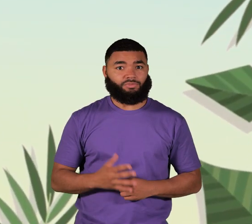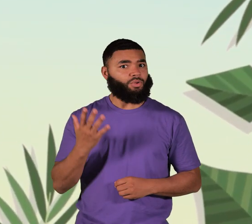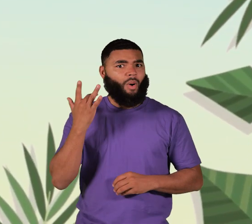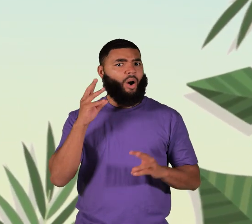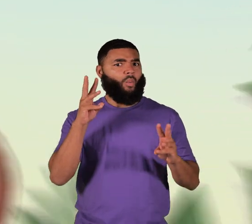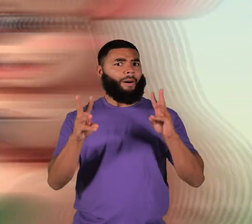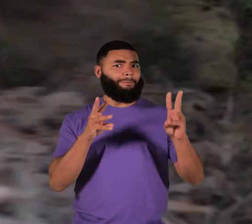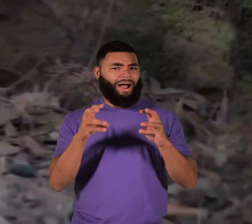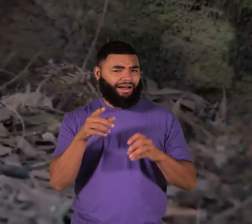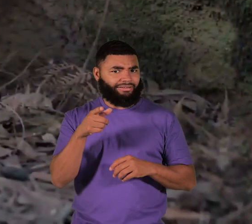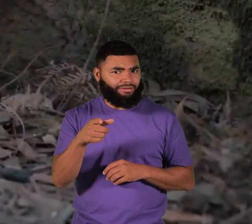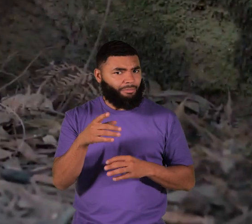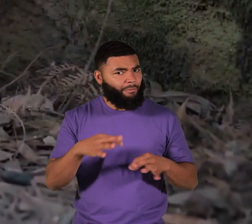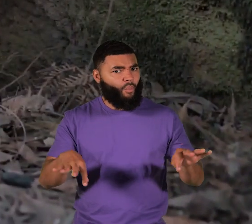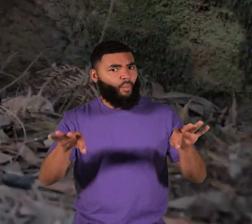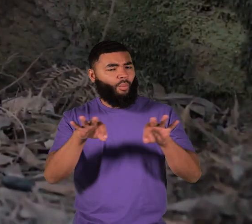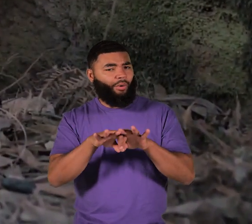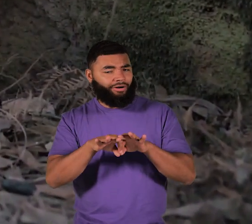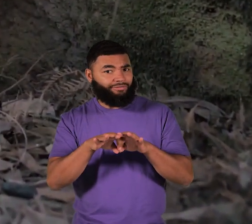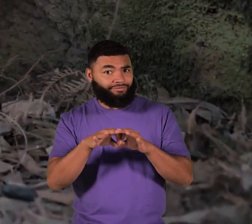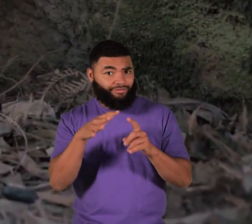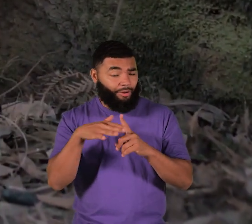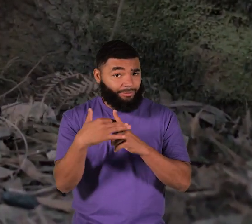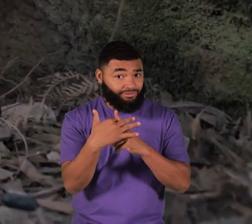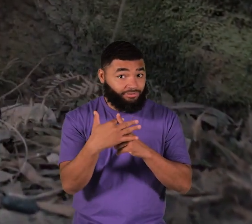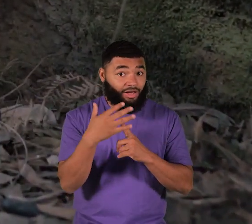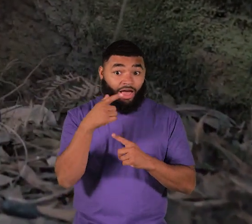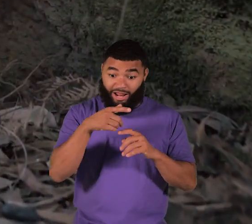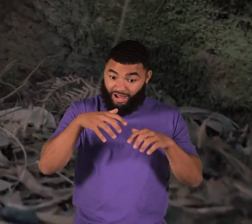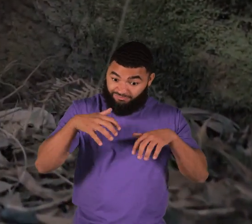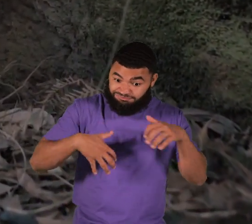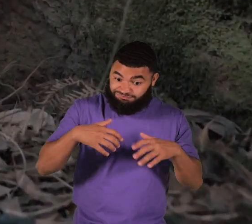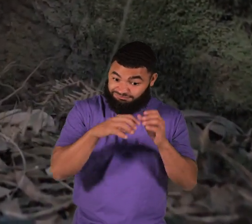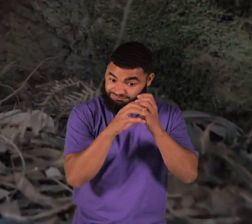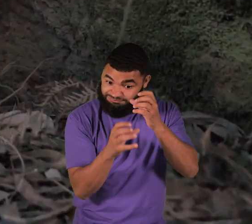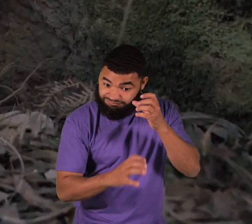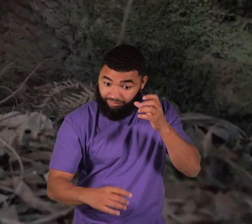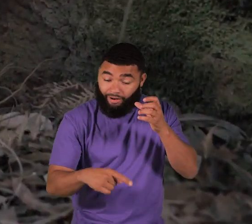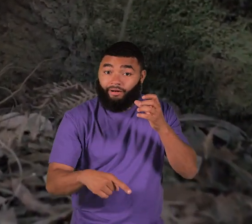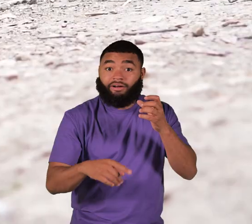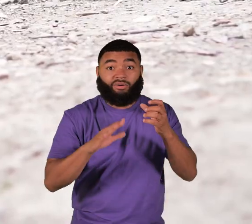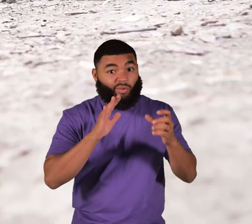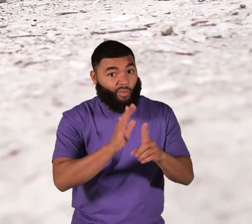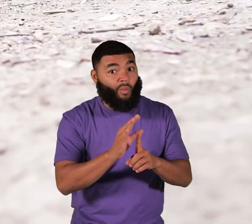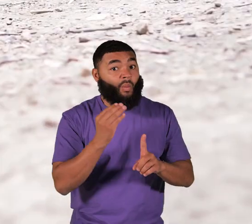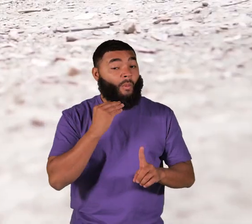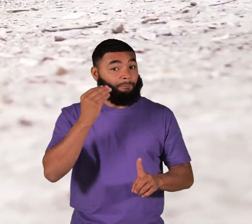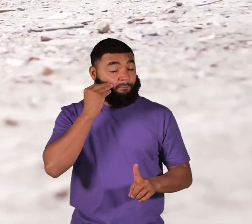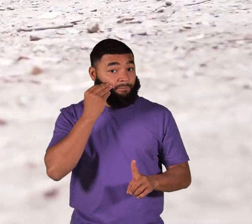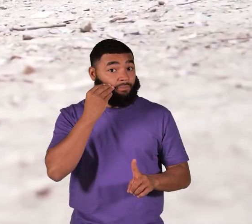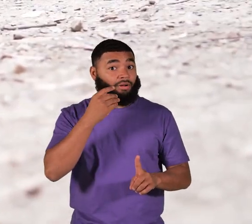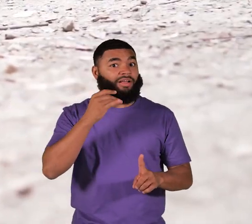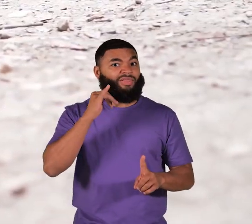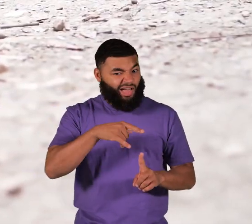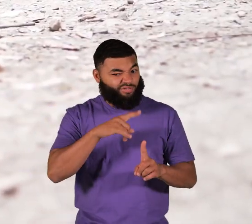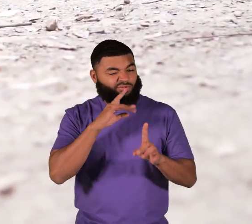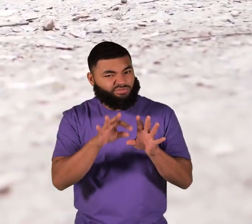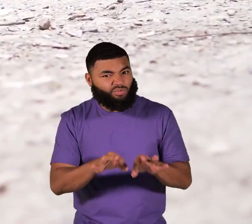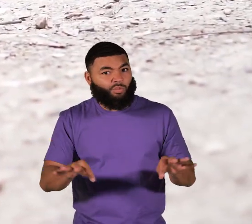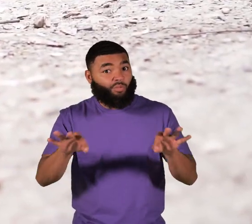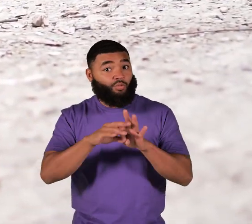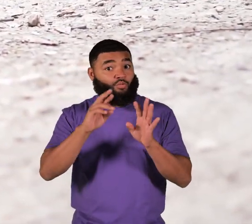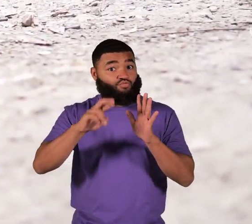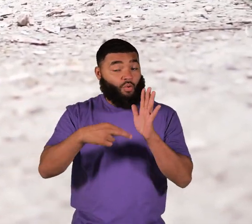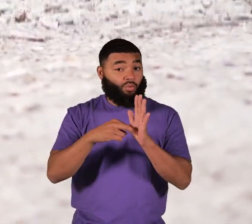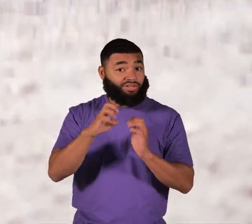environment? By creating burrows that serve as homes for themselves and other animals, wombats play an essential role in